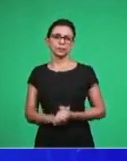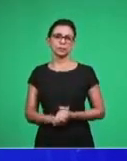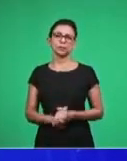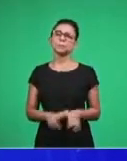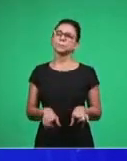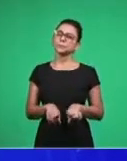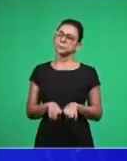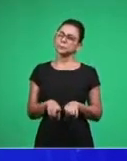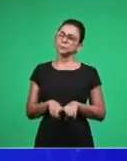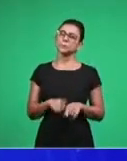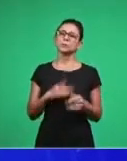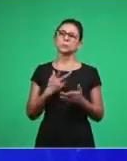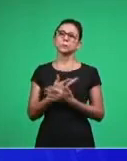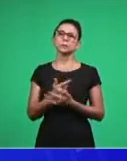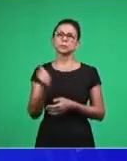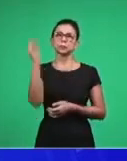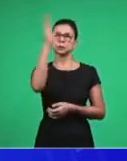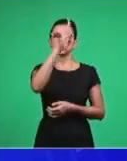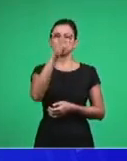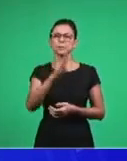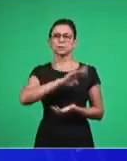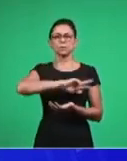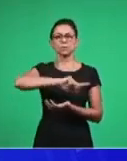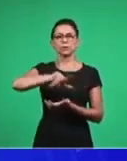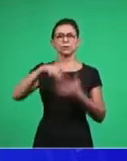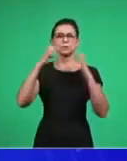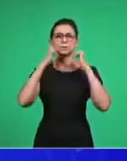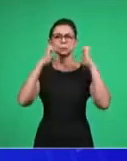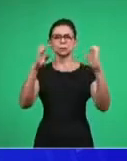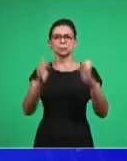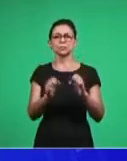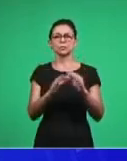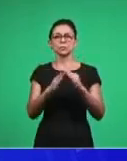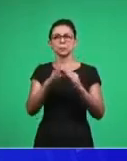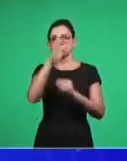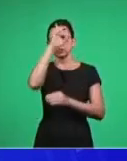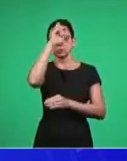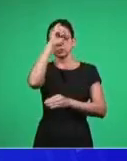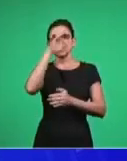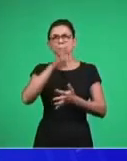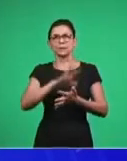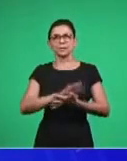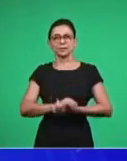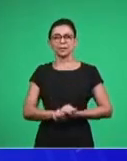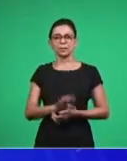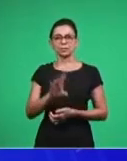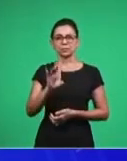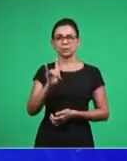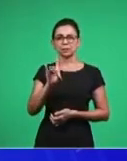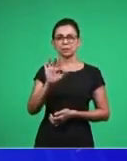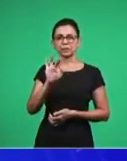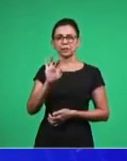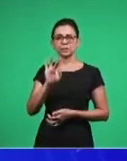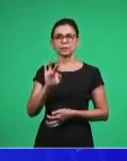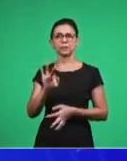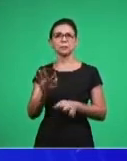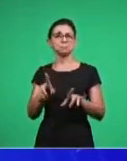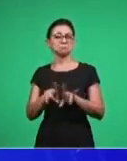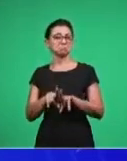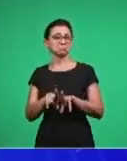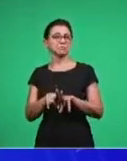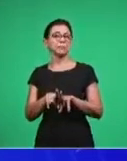youth in Governador Valadares in Minas Gerais and also in the city of Sobradinho.